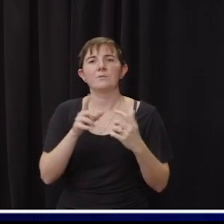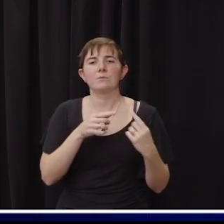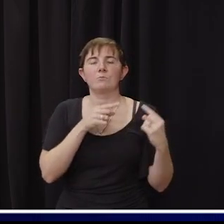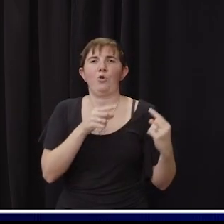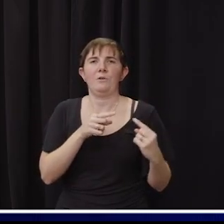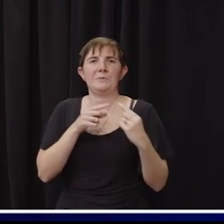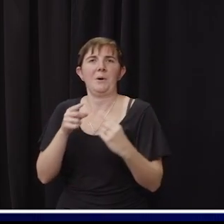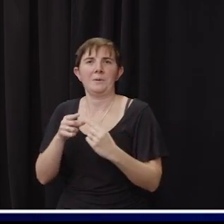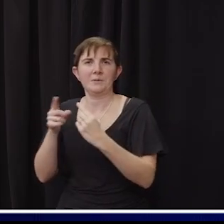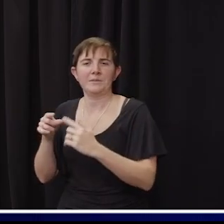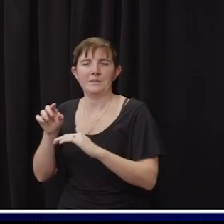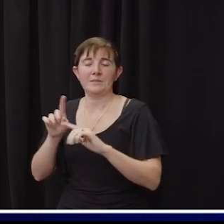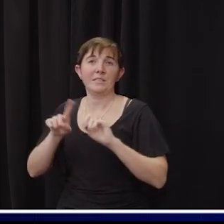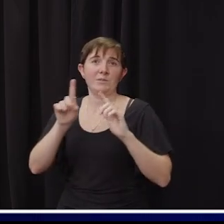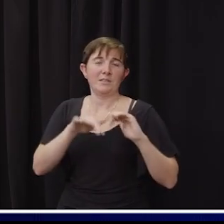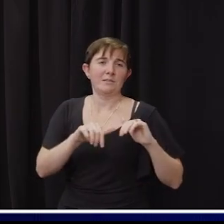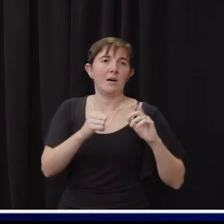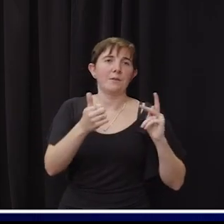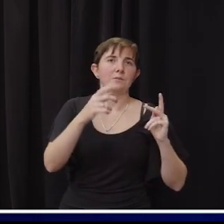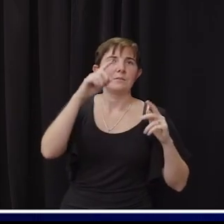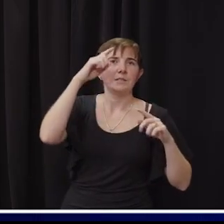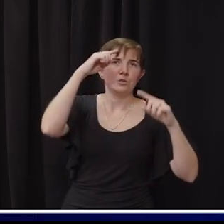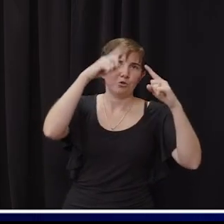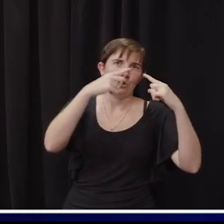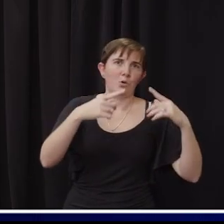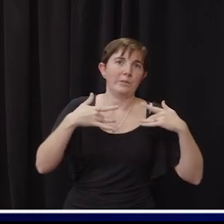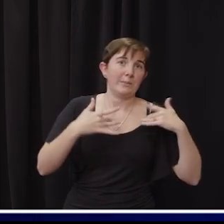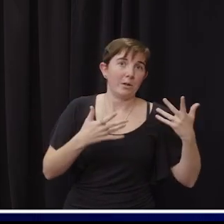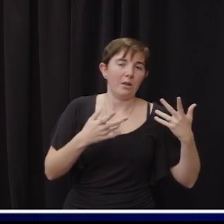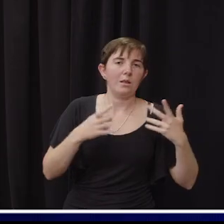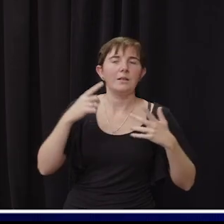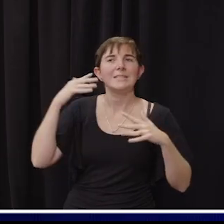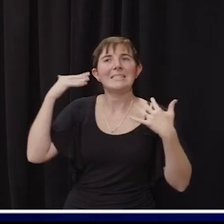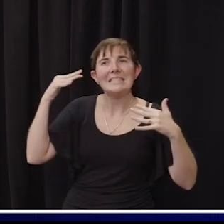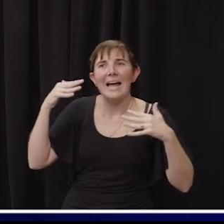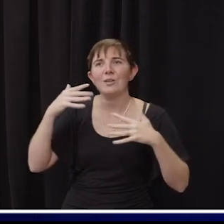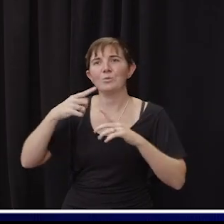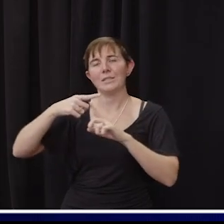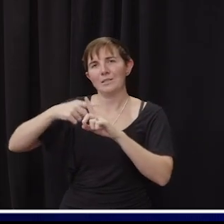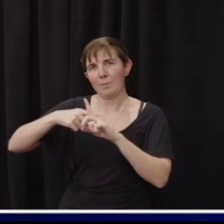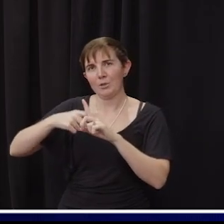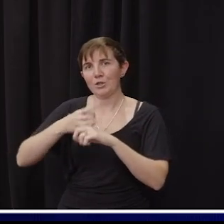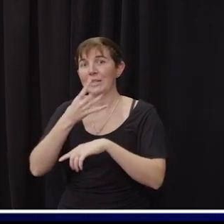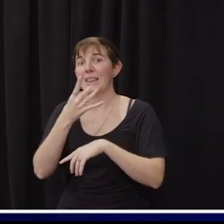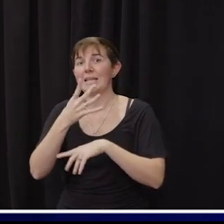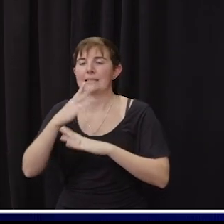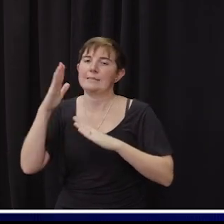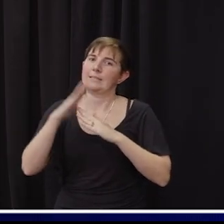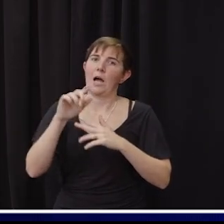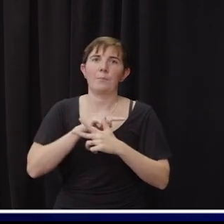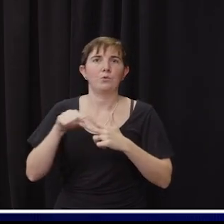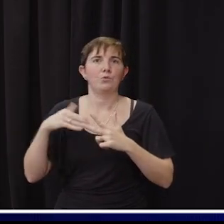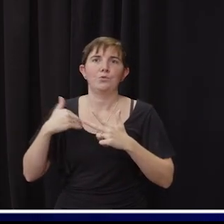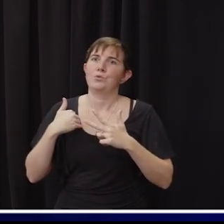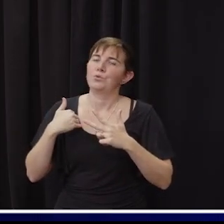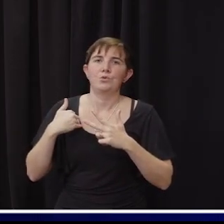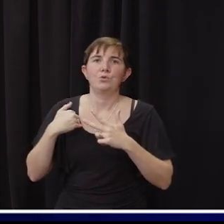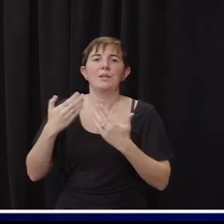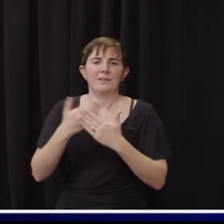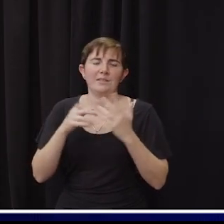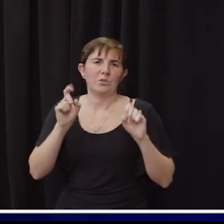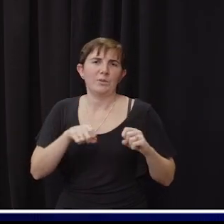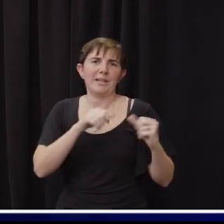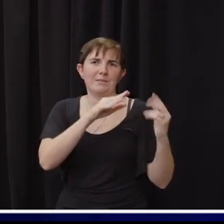than others, than neurotypical. And sound, temperature, and light are the top 3. So those are things that we can